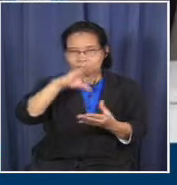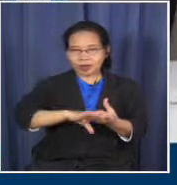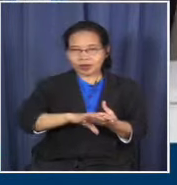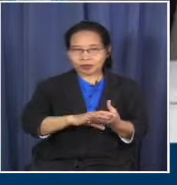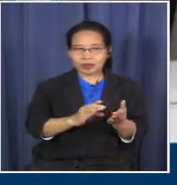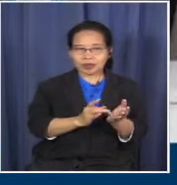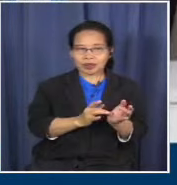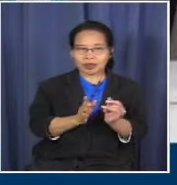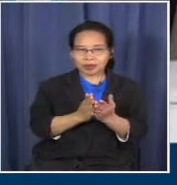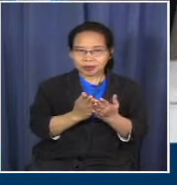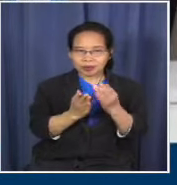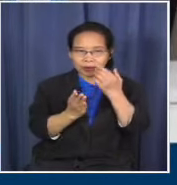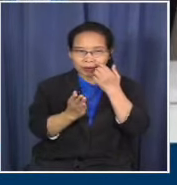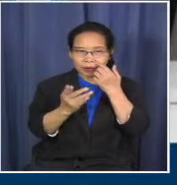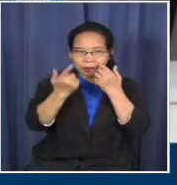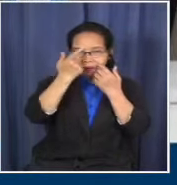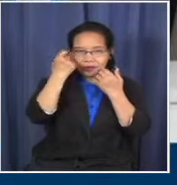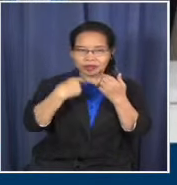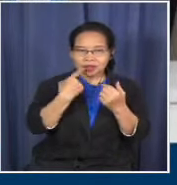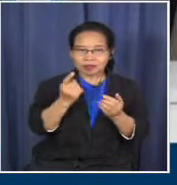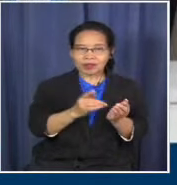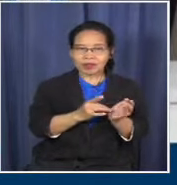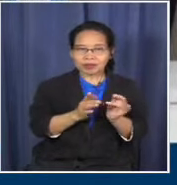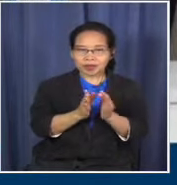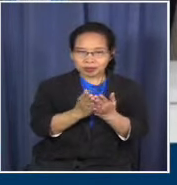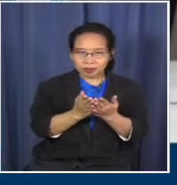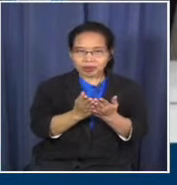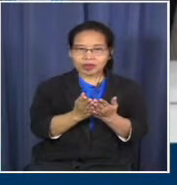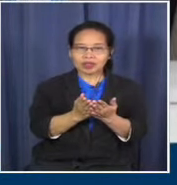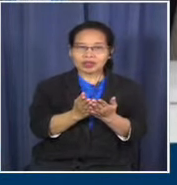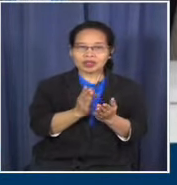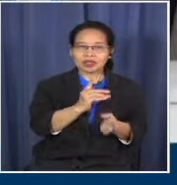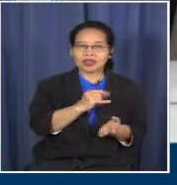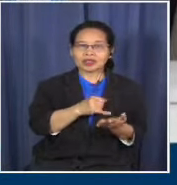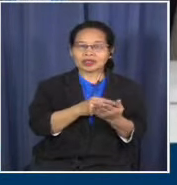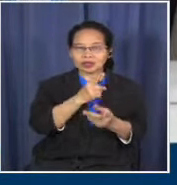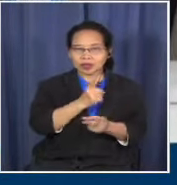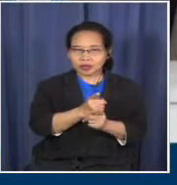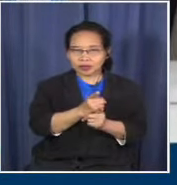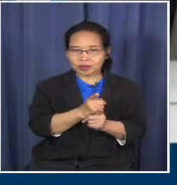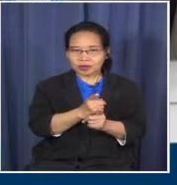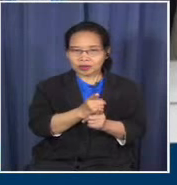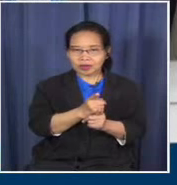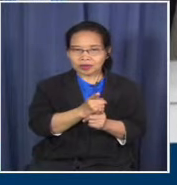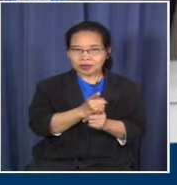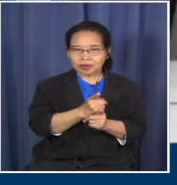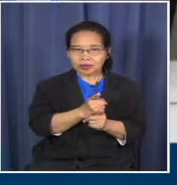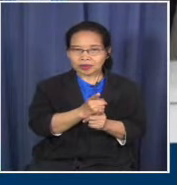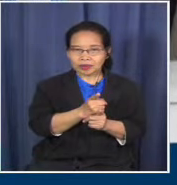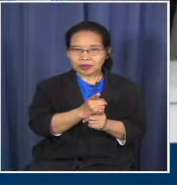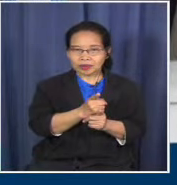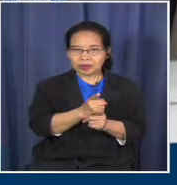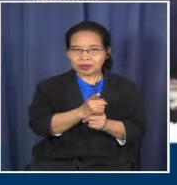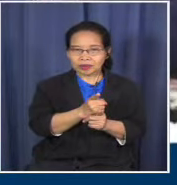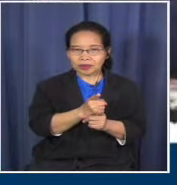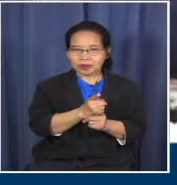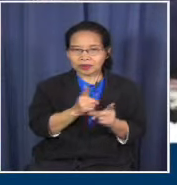they are in their right minds, they would believe in the Bible because what the Bible is saying is really